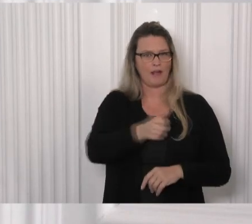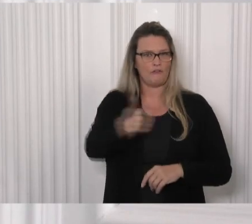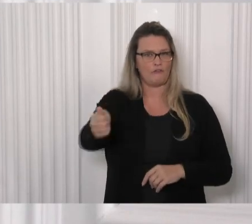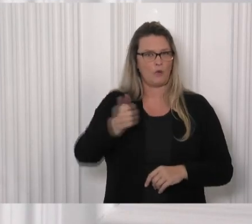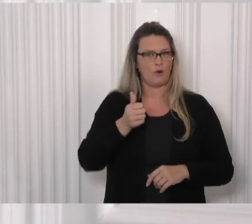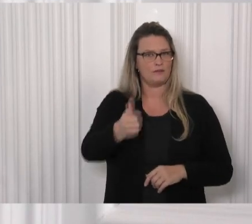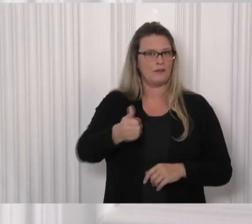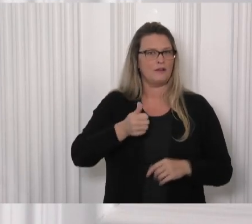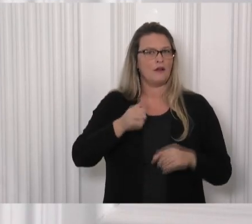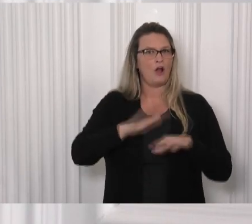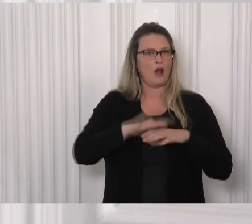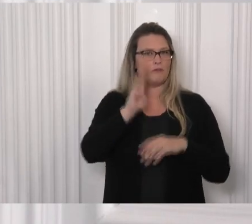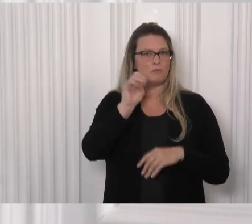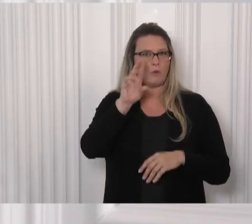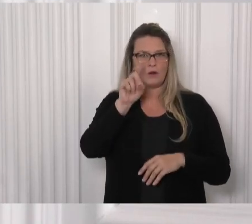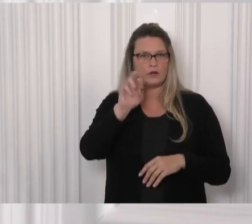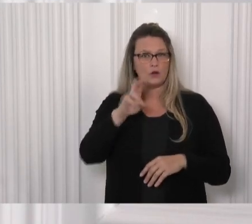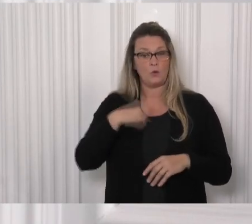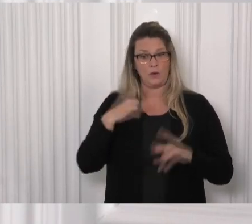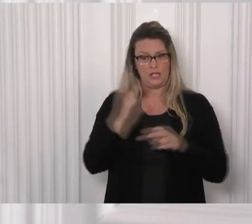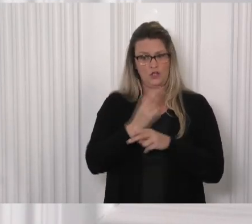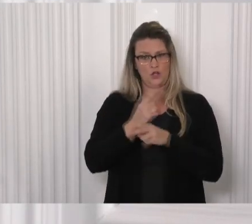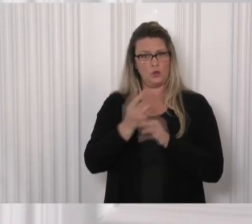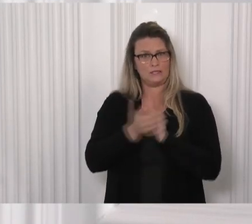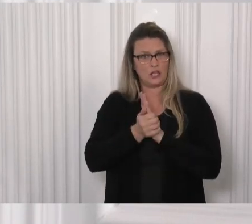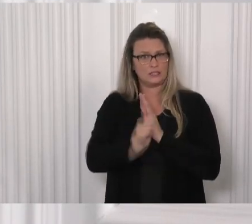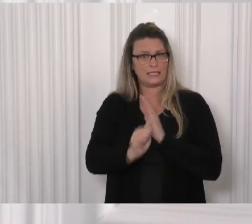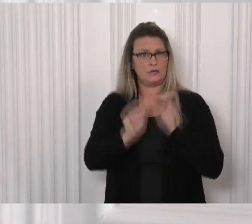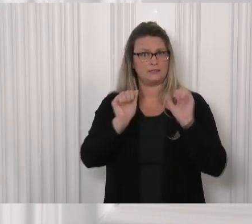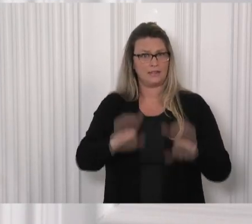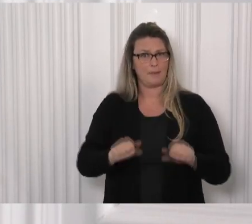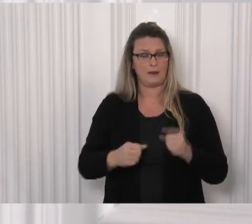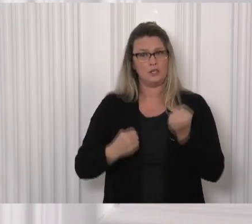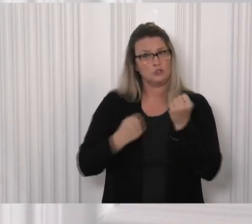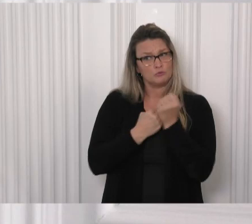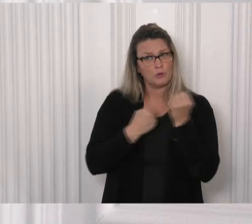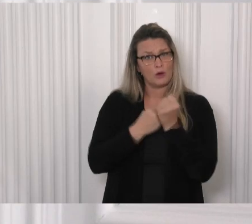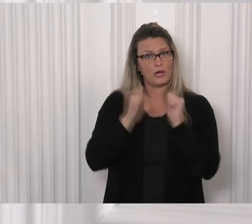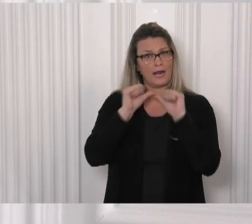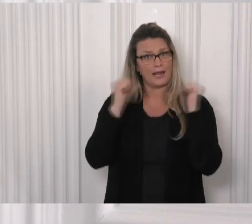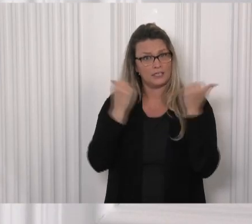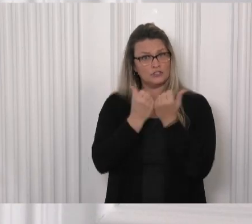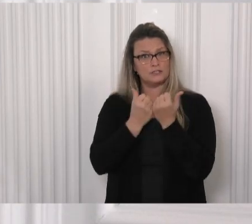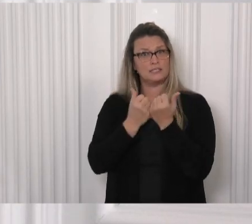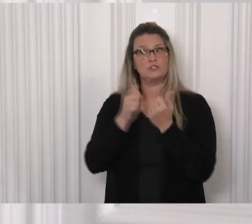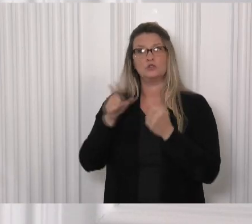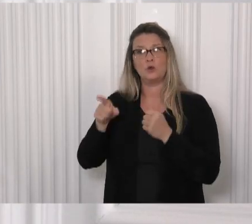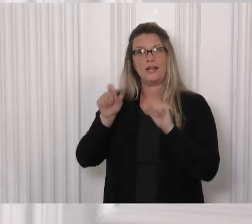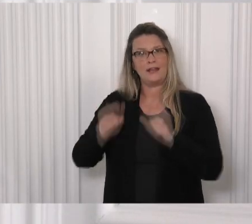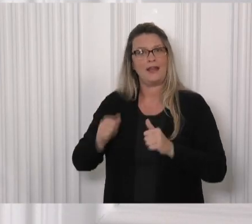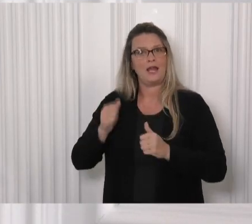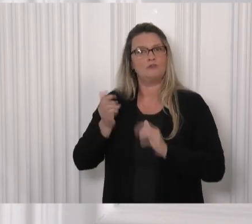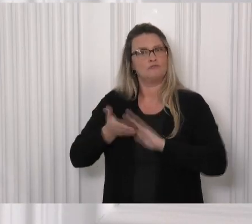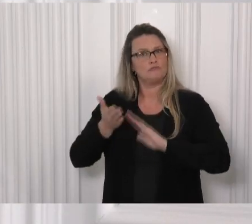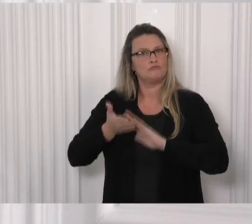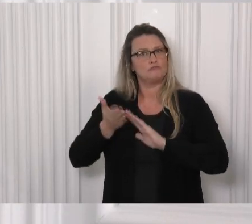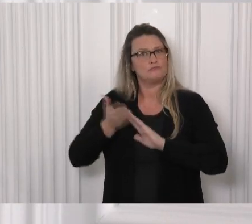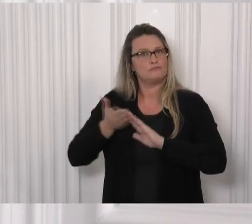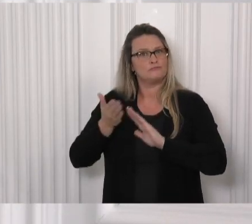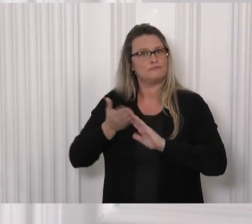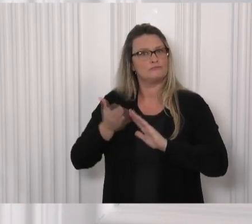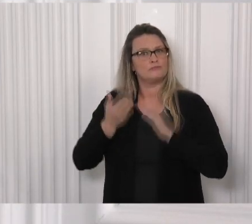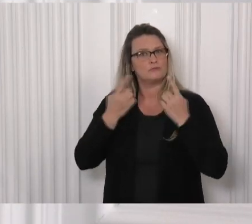use our skills and capabilities to support the agencies that need to do the work in this, to be a force multiplier, to